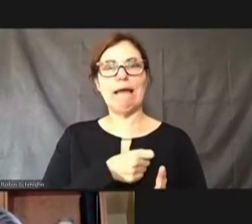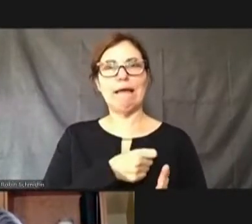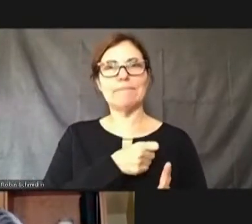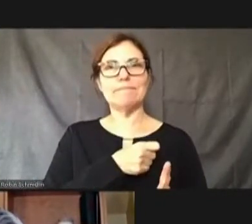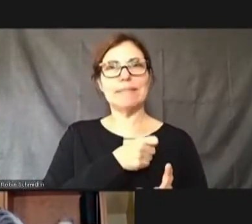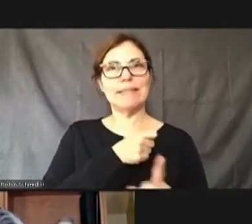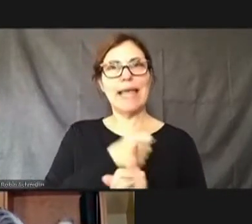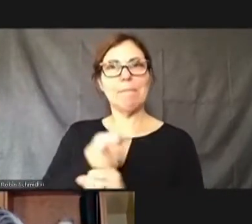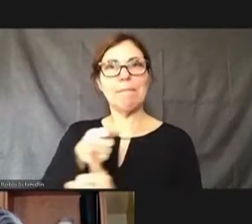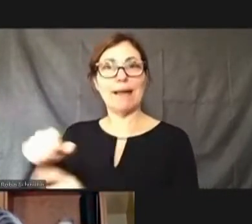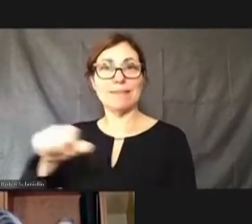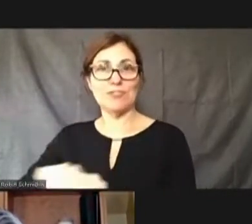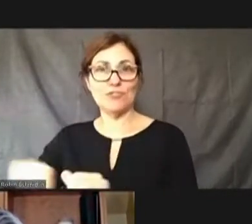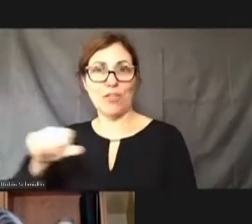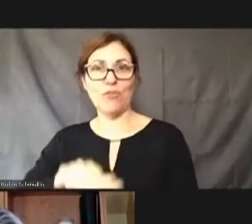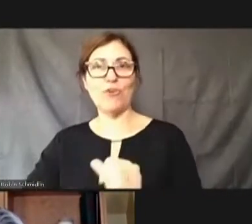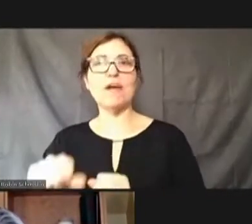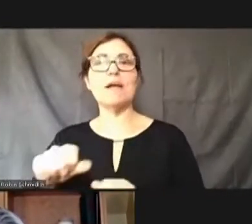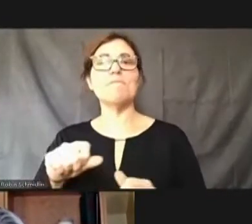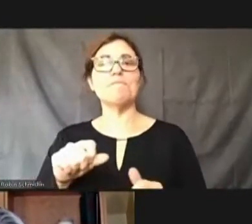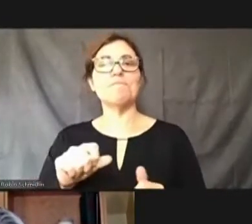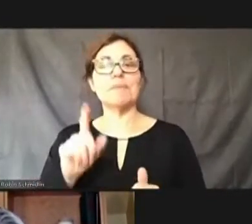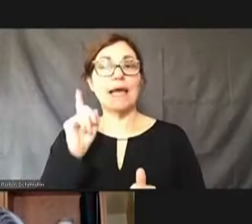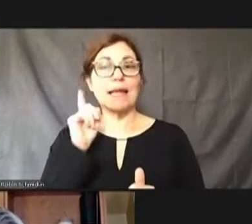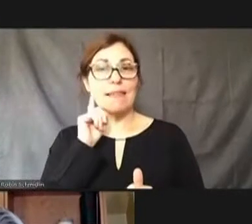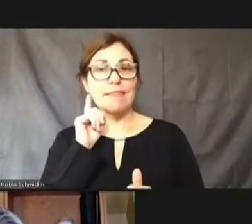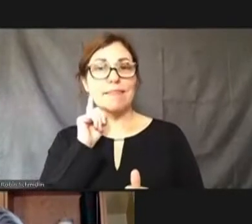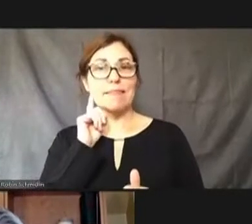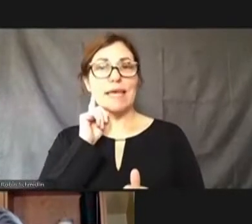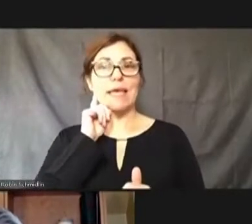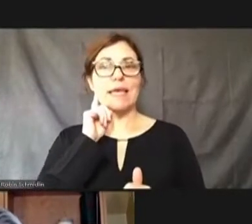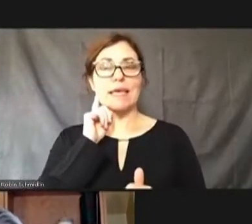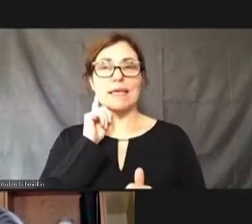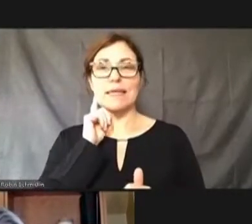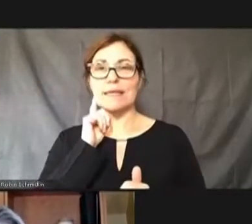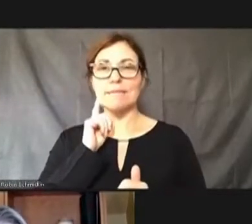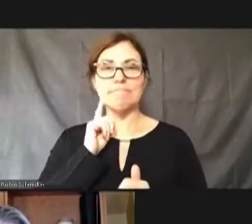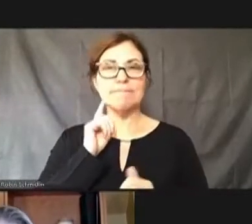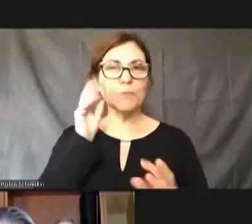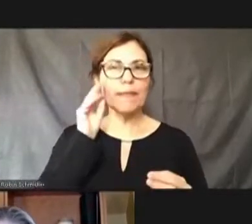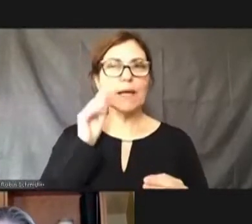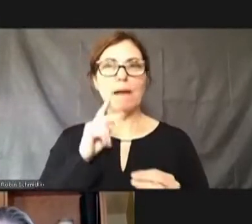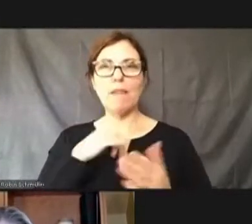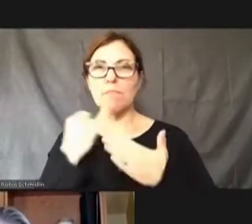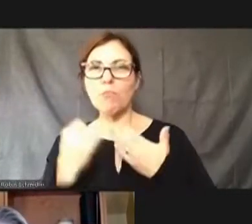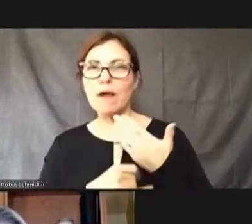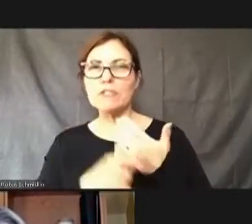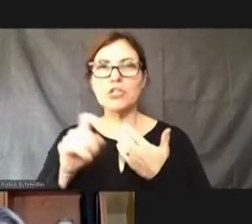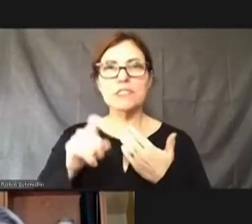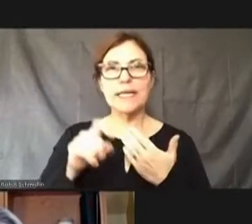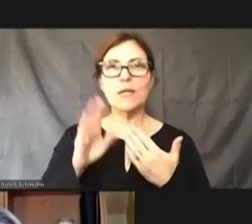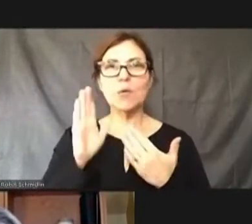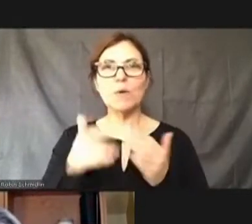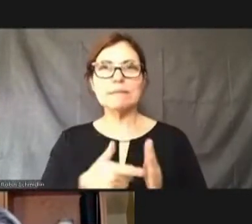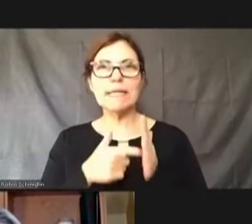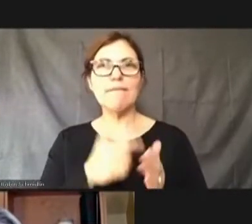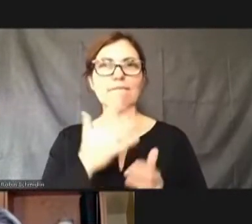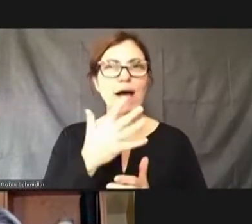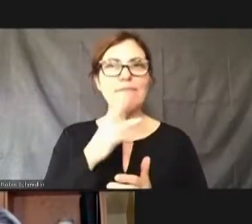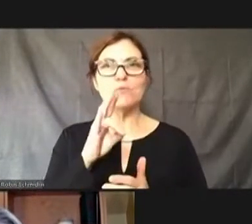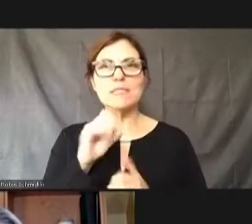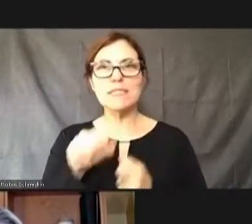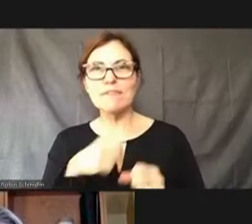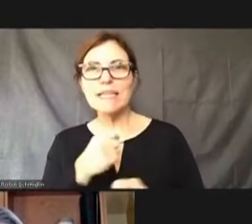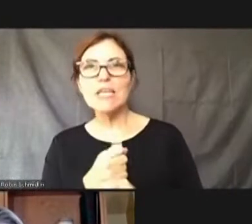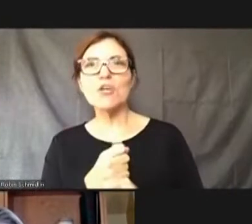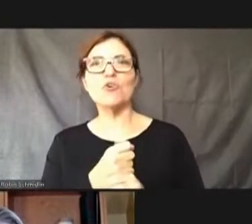projects, I think is really going to take 5 to 7 years. And then there are some other